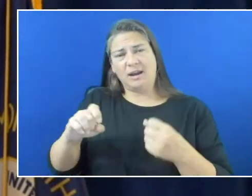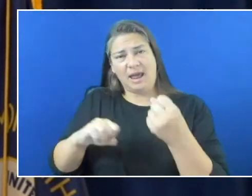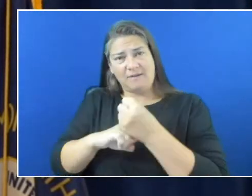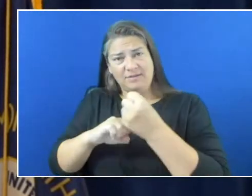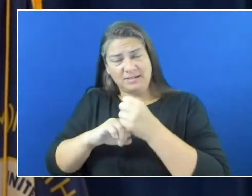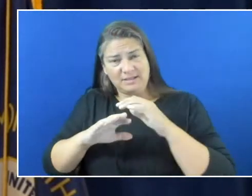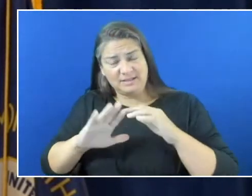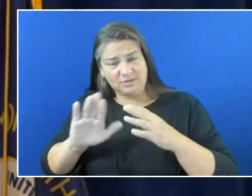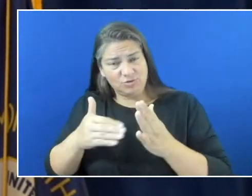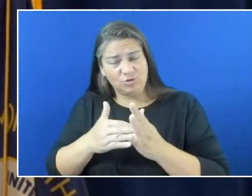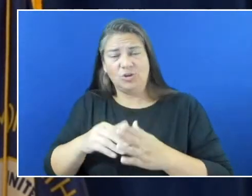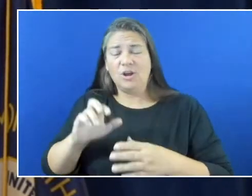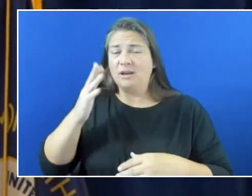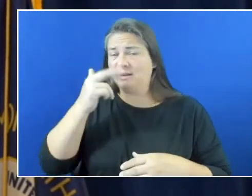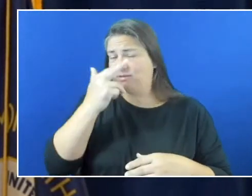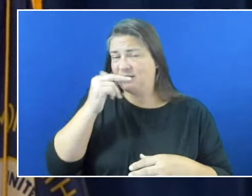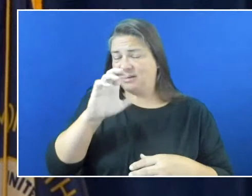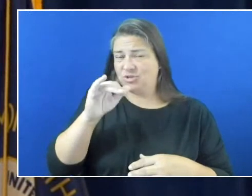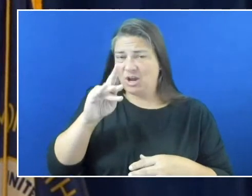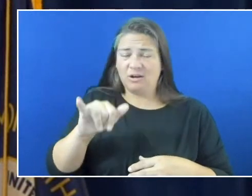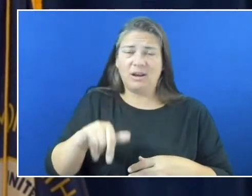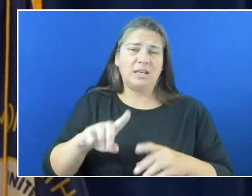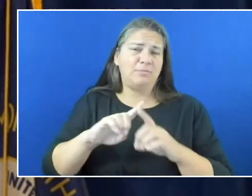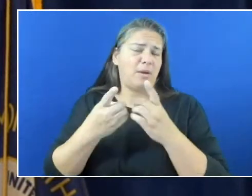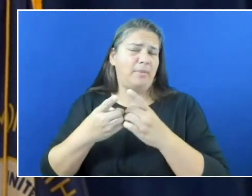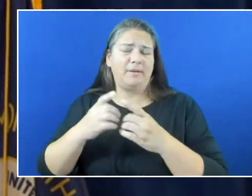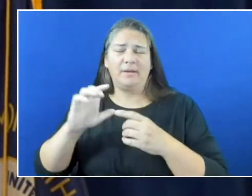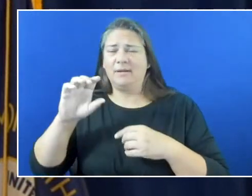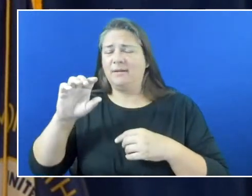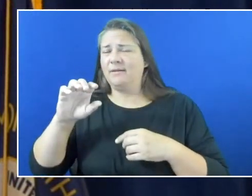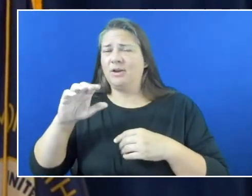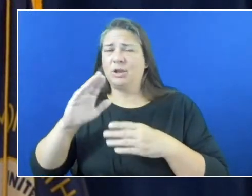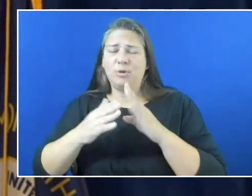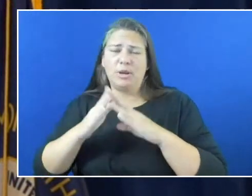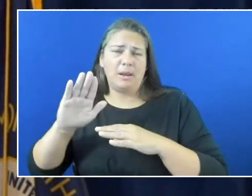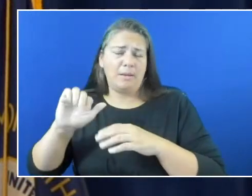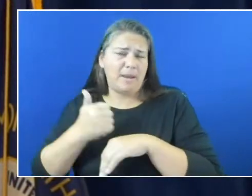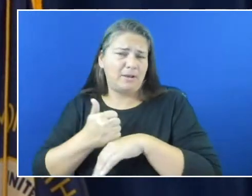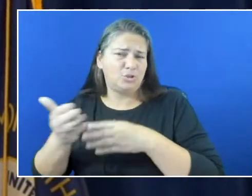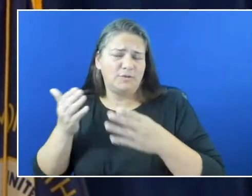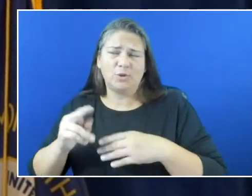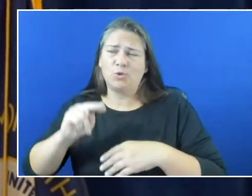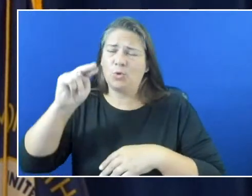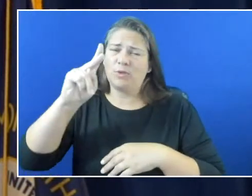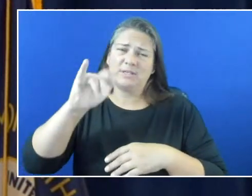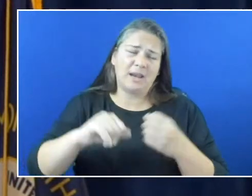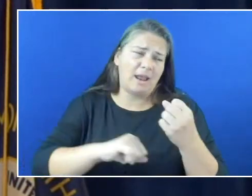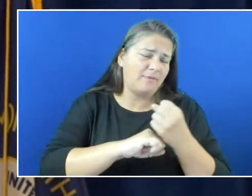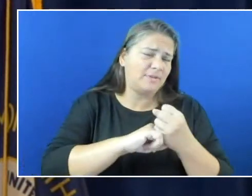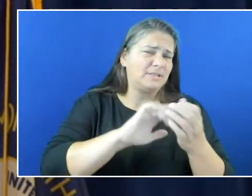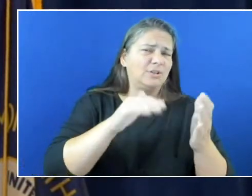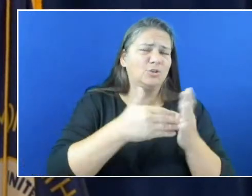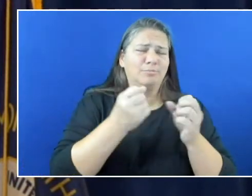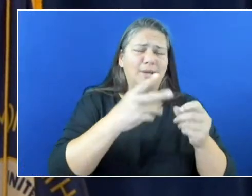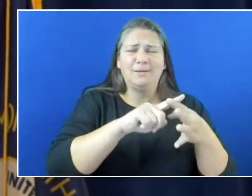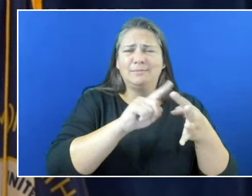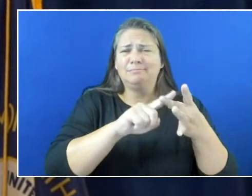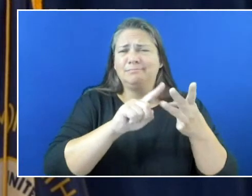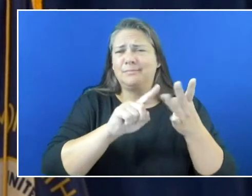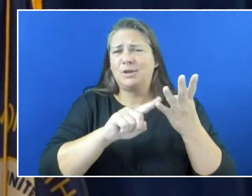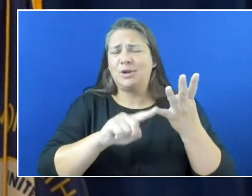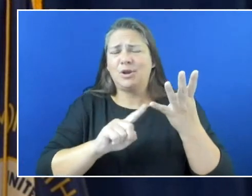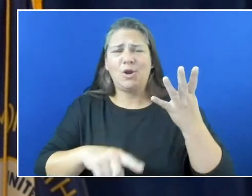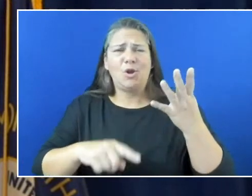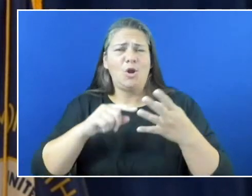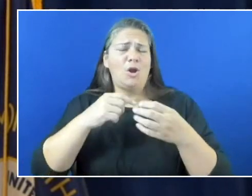Department for Community-Based Services, Kentucky State Police Victims Advocates, Northern Kentucky Children Advocacy Center, the Refugee for Women, Southeast